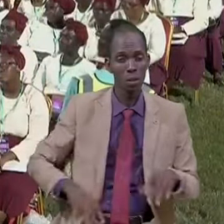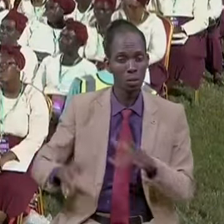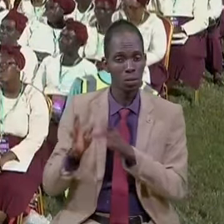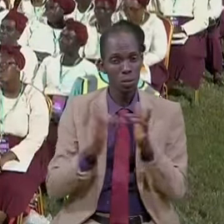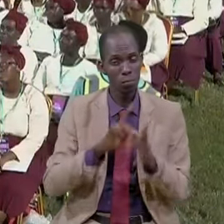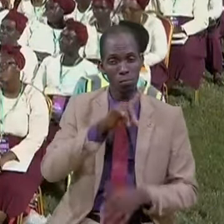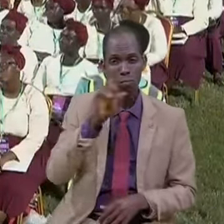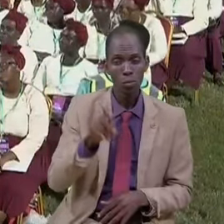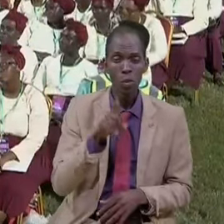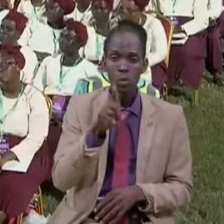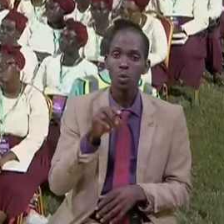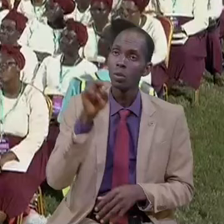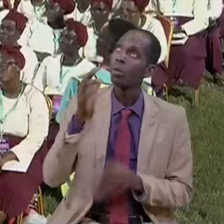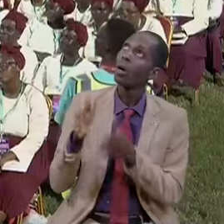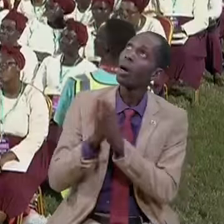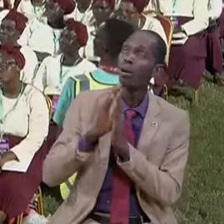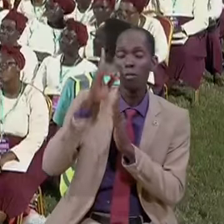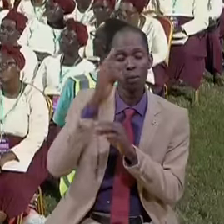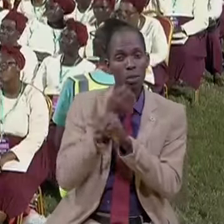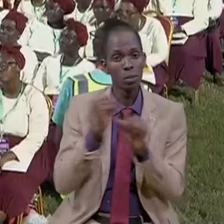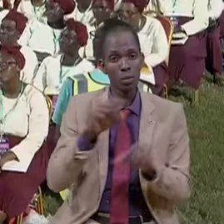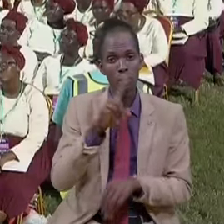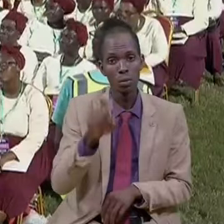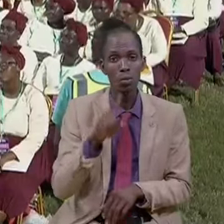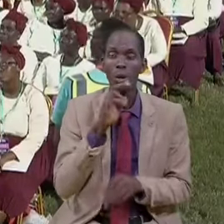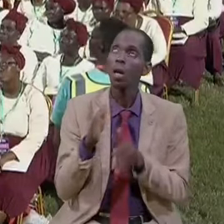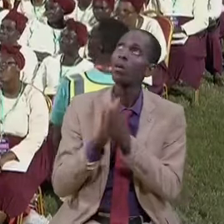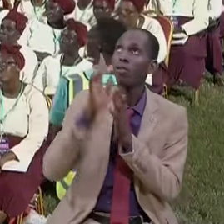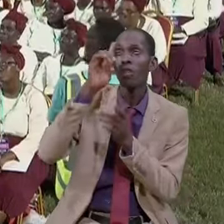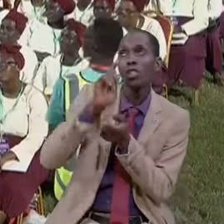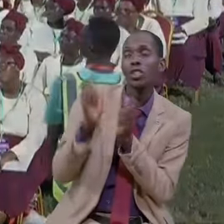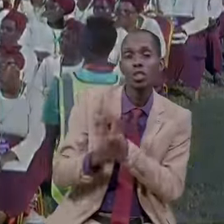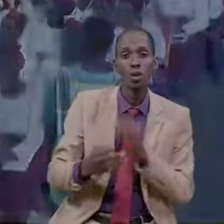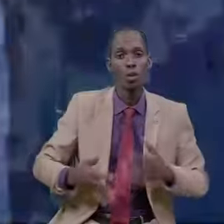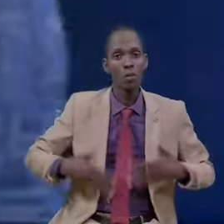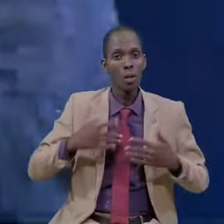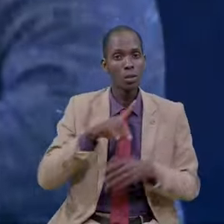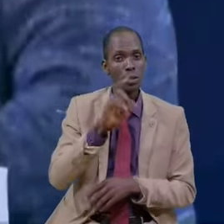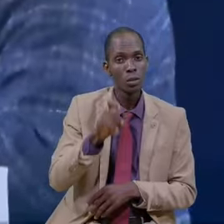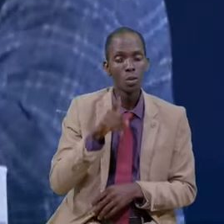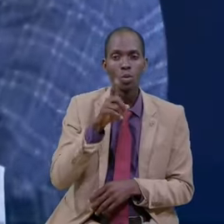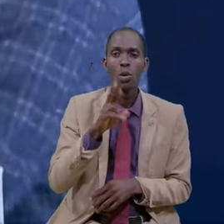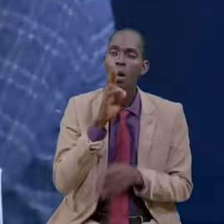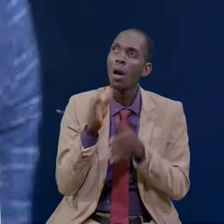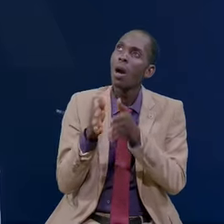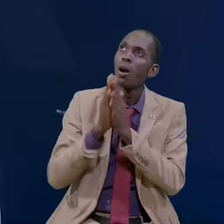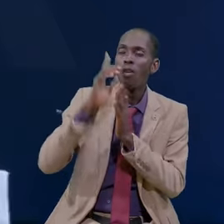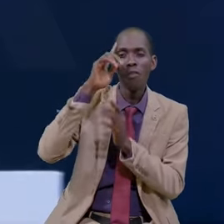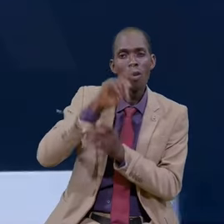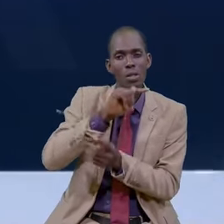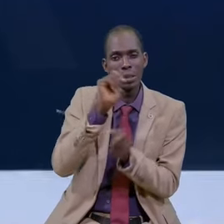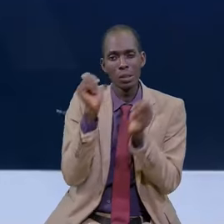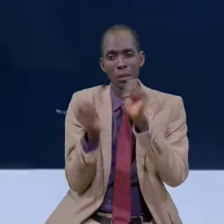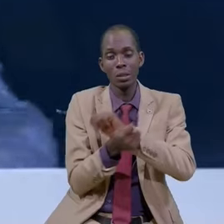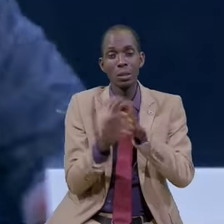you asking for salvation asking for a change of life you are asking for transformation that only